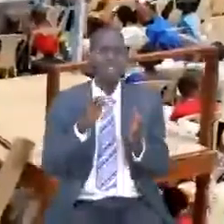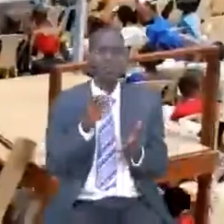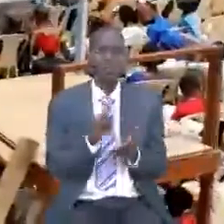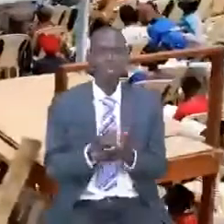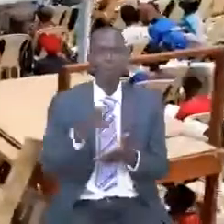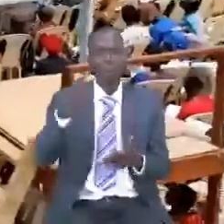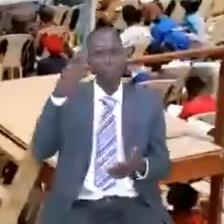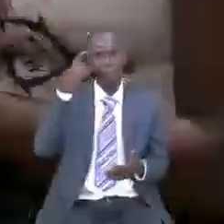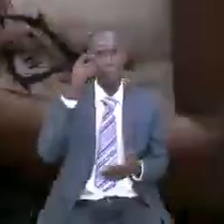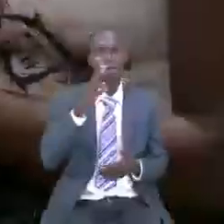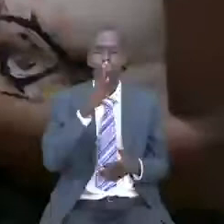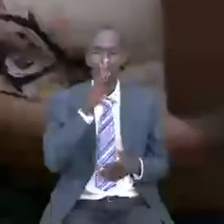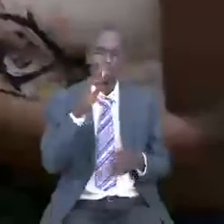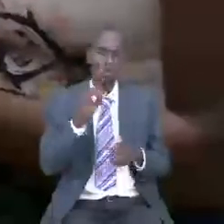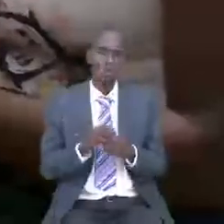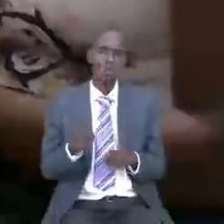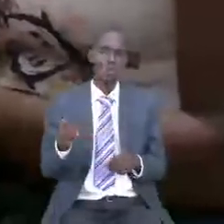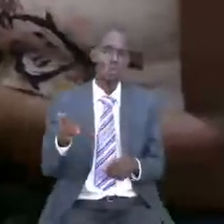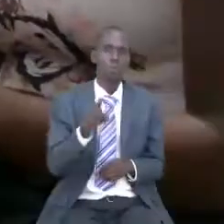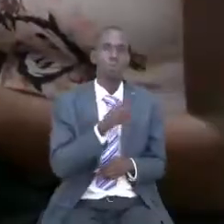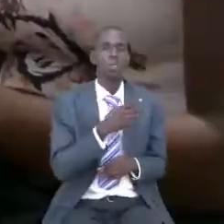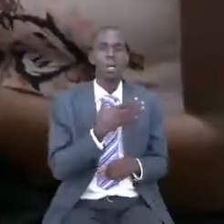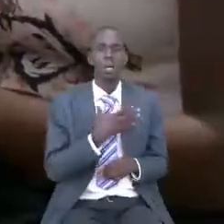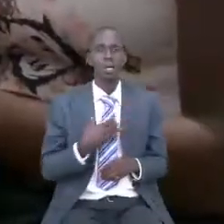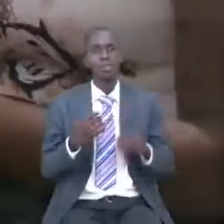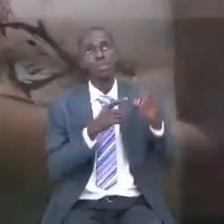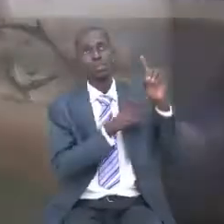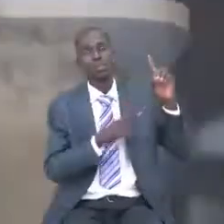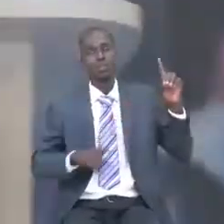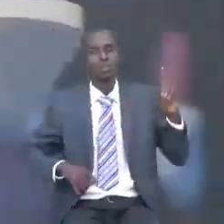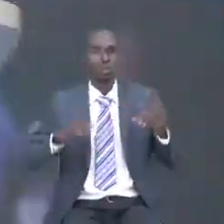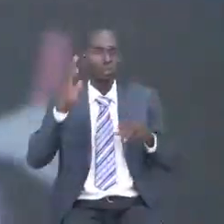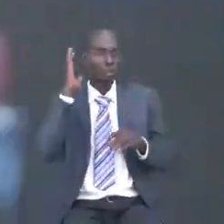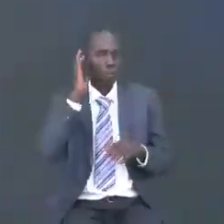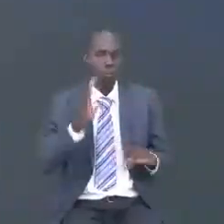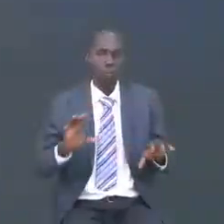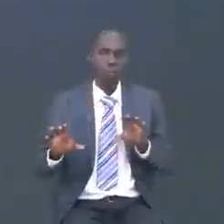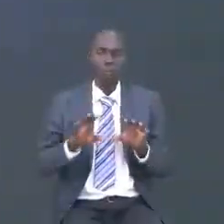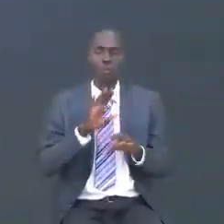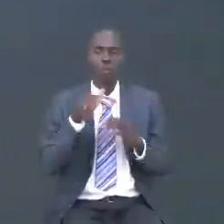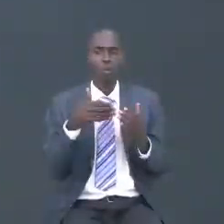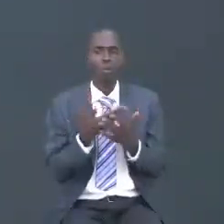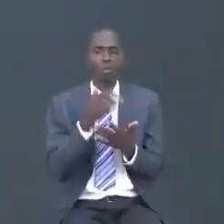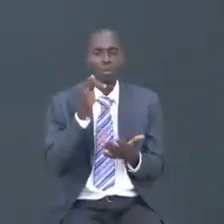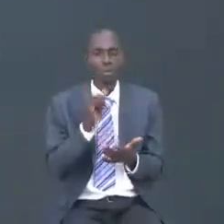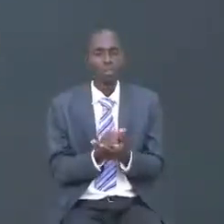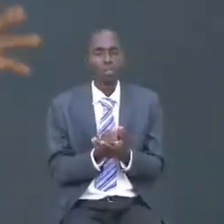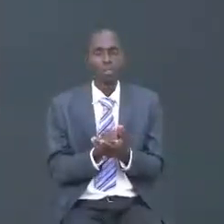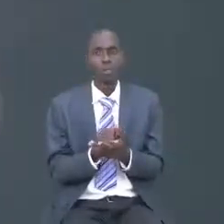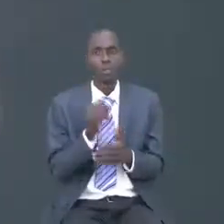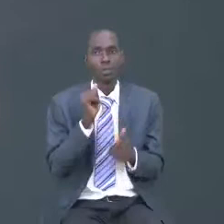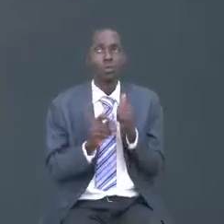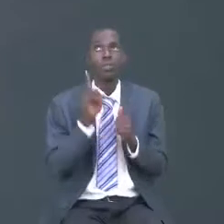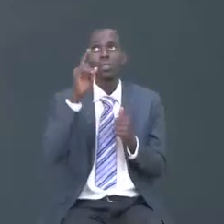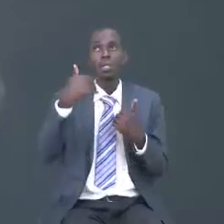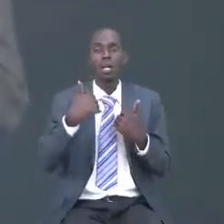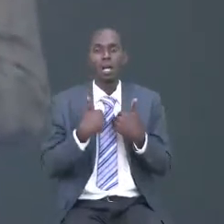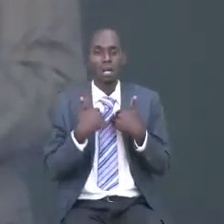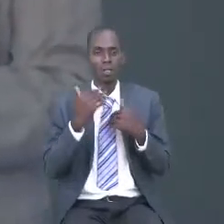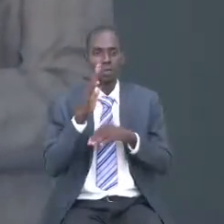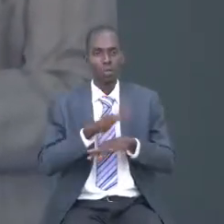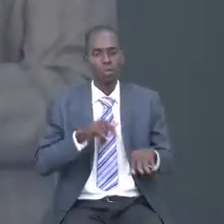be in you, and the Lord will accomplish that for which he has called you